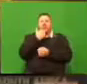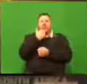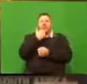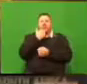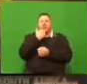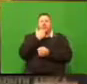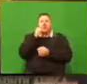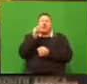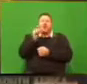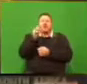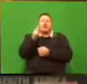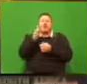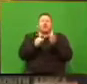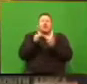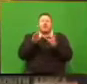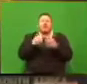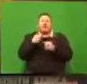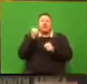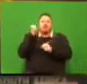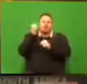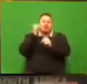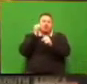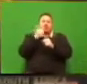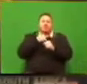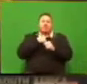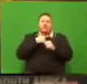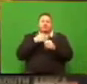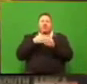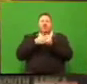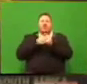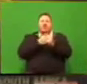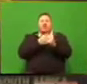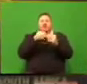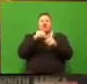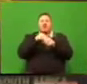Mkhonto weSizwe, the party which I lead in Parliament,